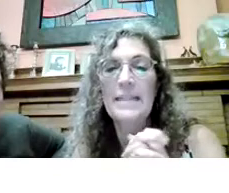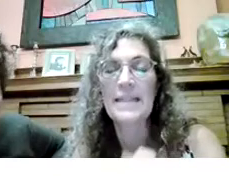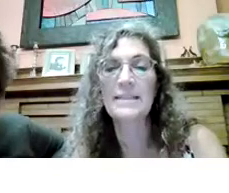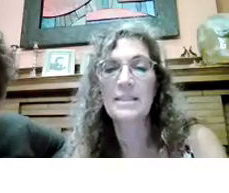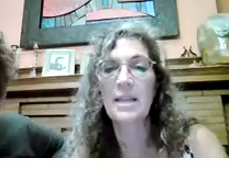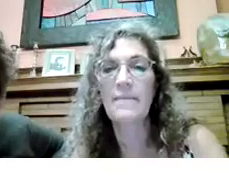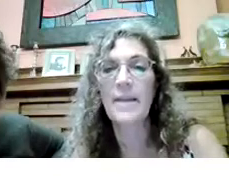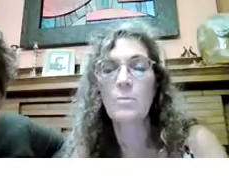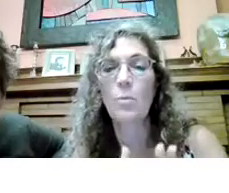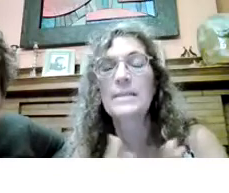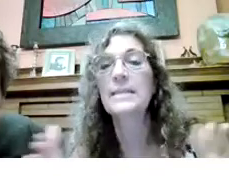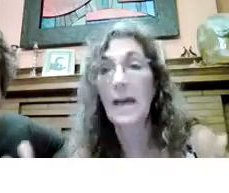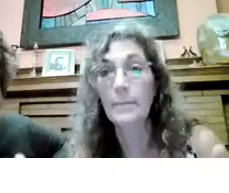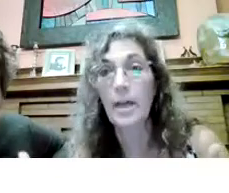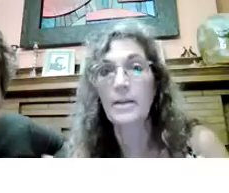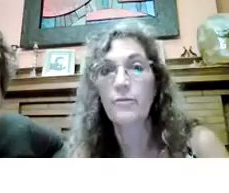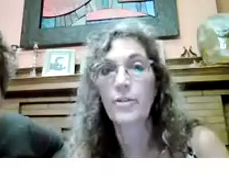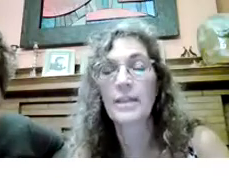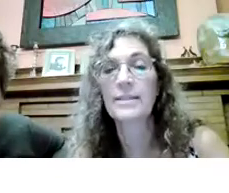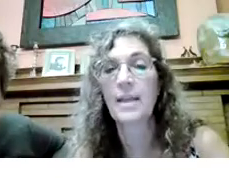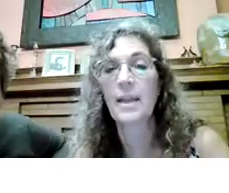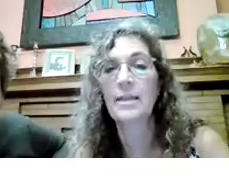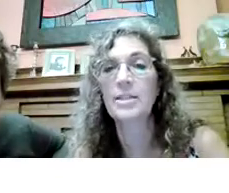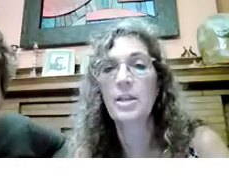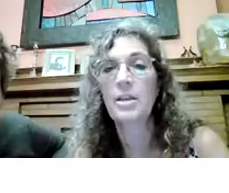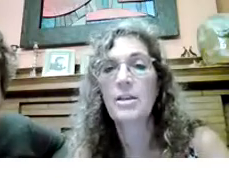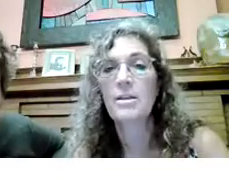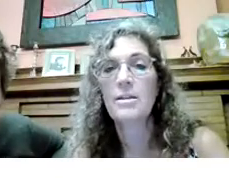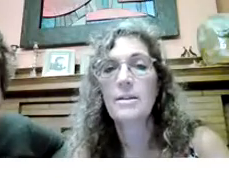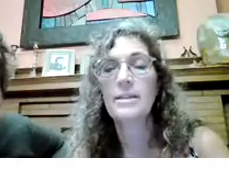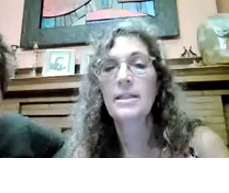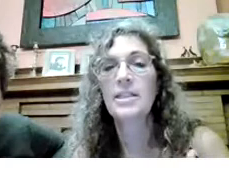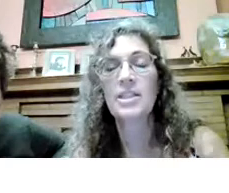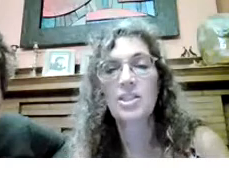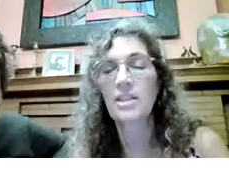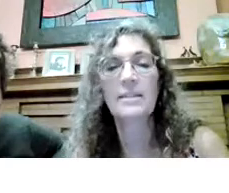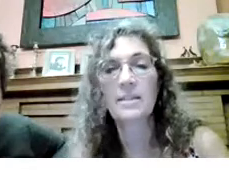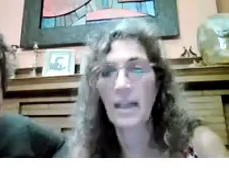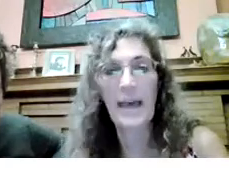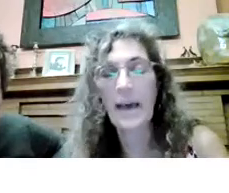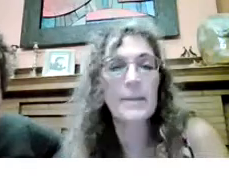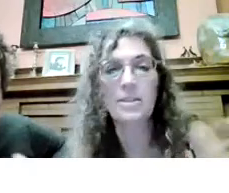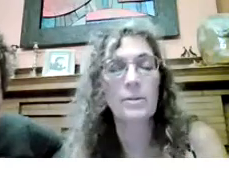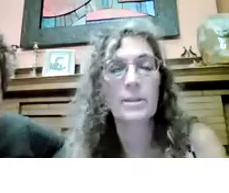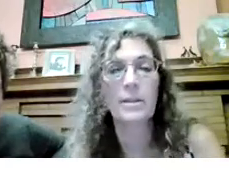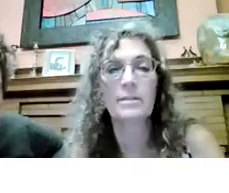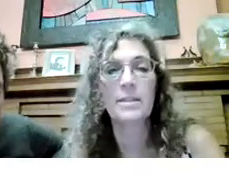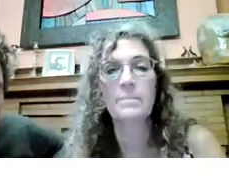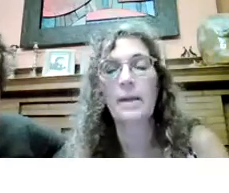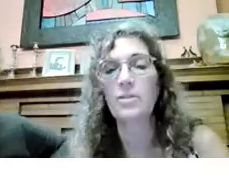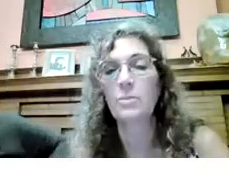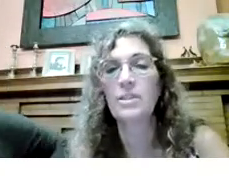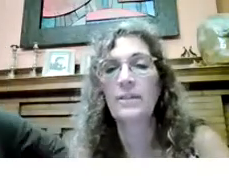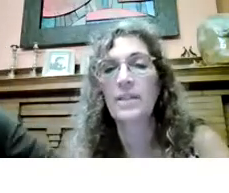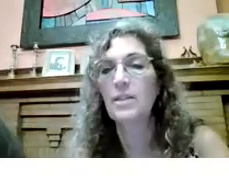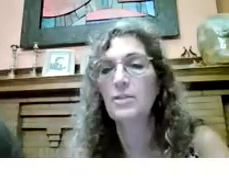just do a condensed, and then what's the timeline for this? And is it a decision that's going to happen, so it doesn't